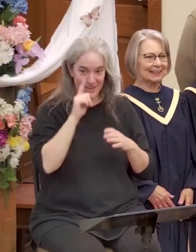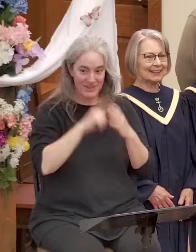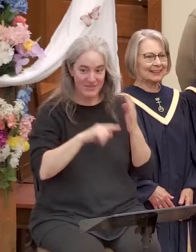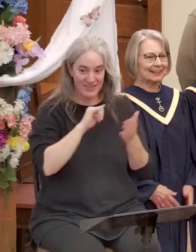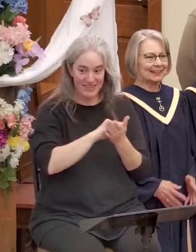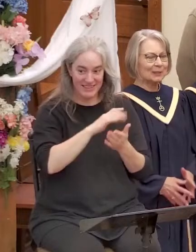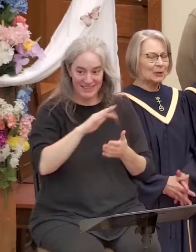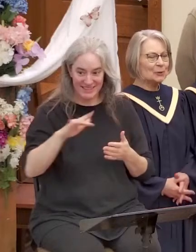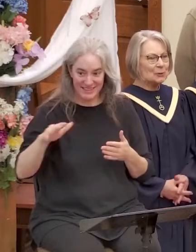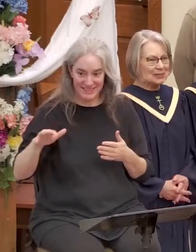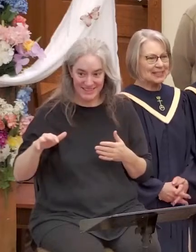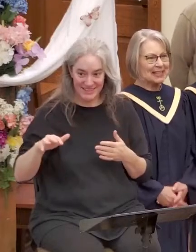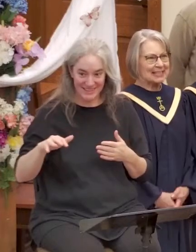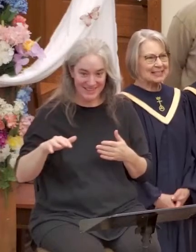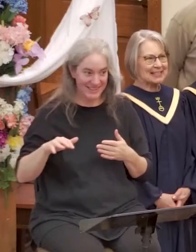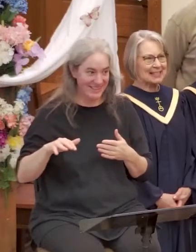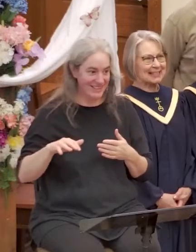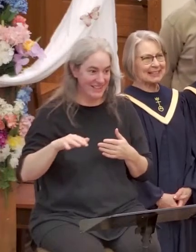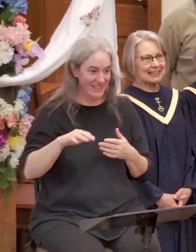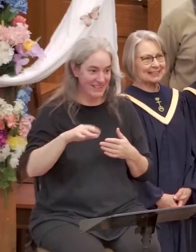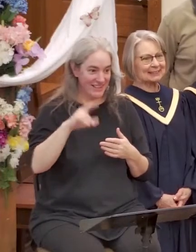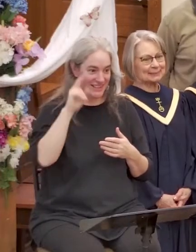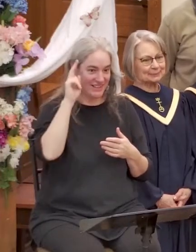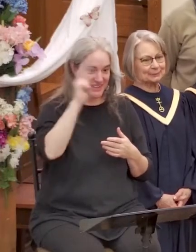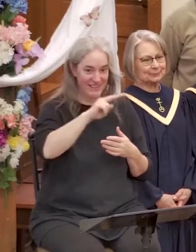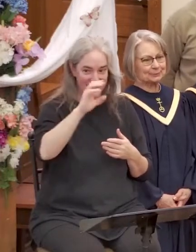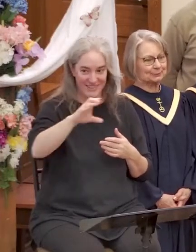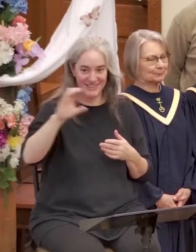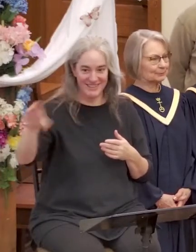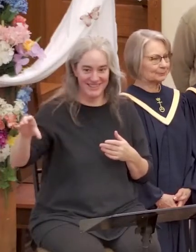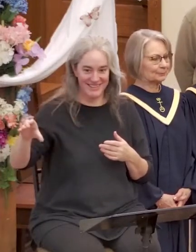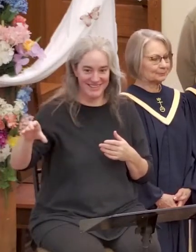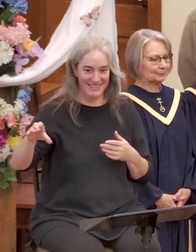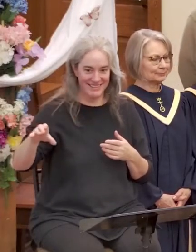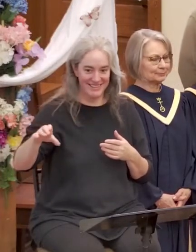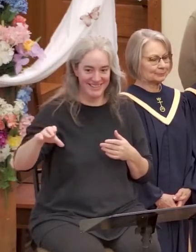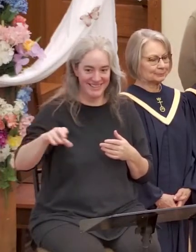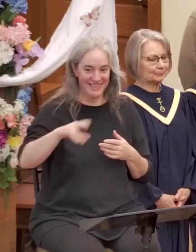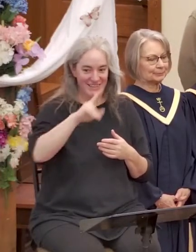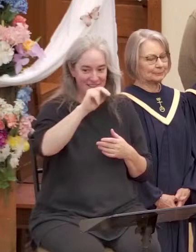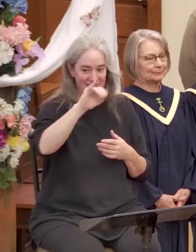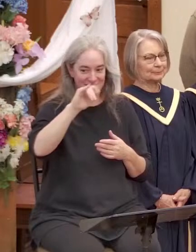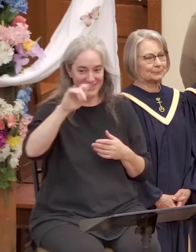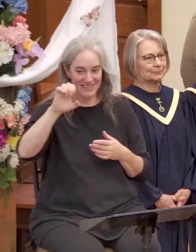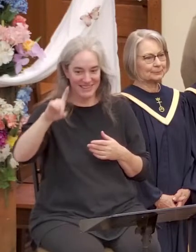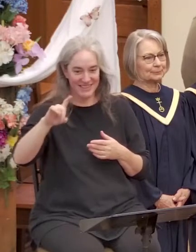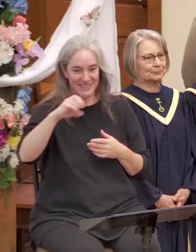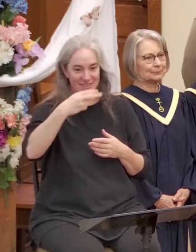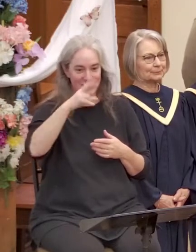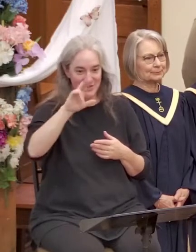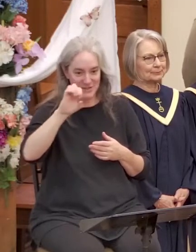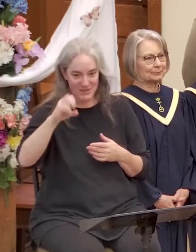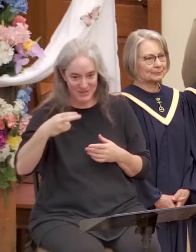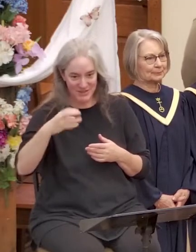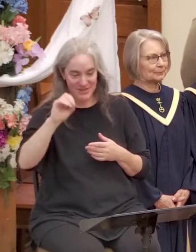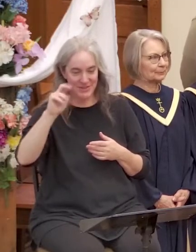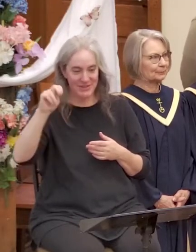spell? United C. United Church of Christ Congregational. And why are we so special?